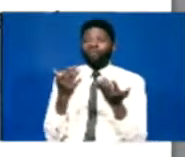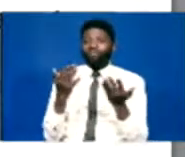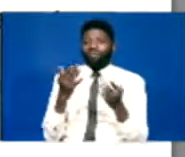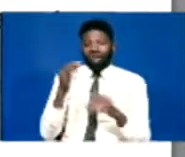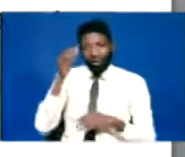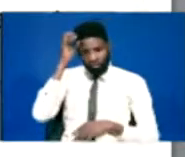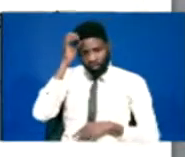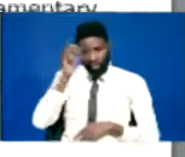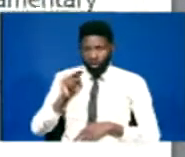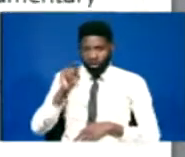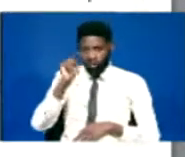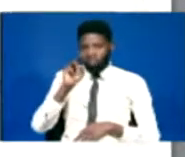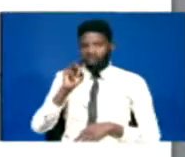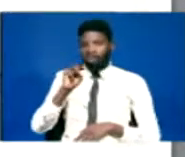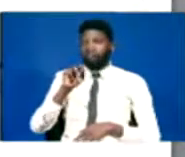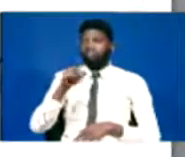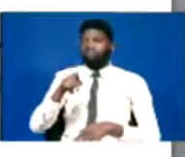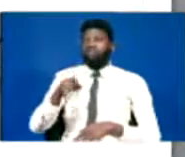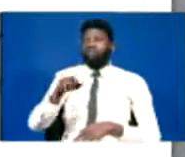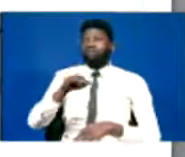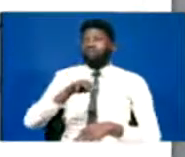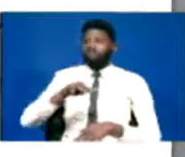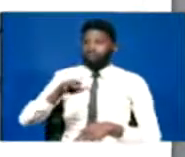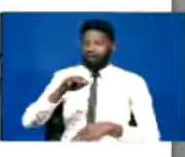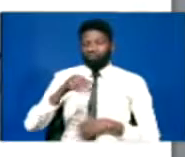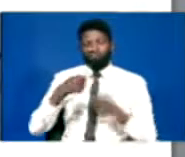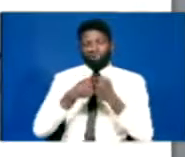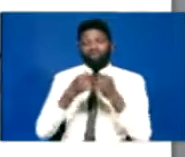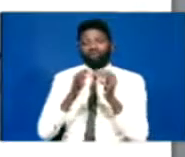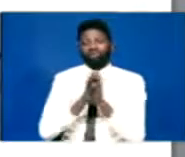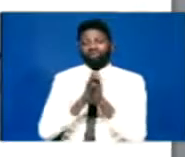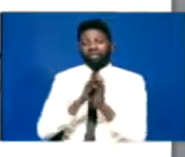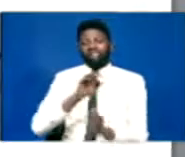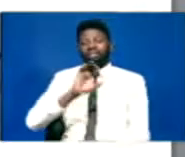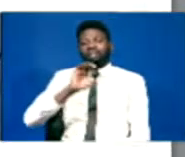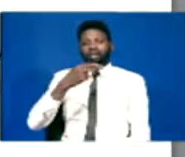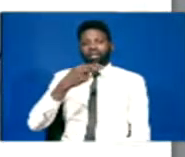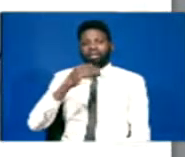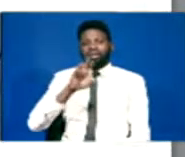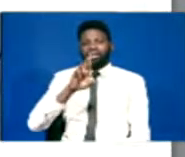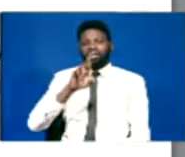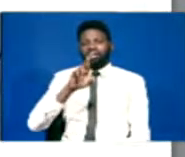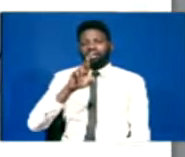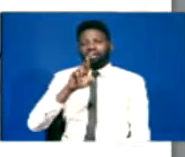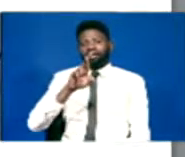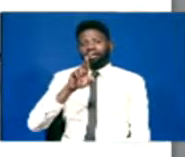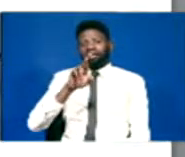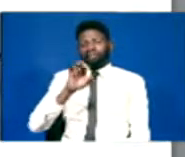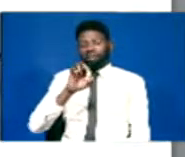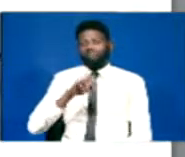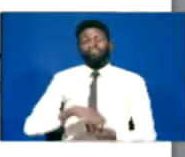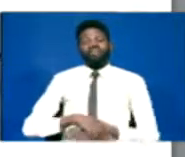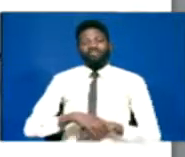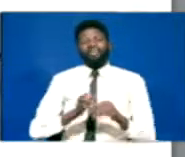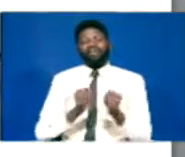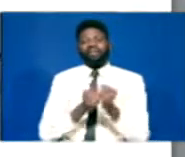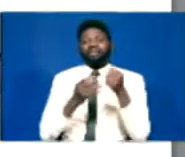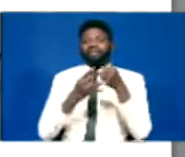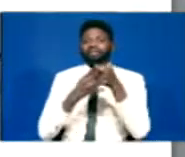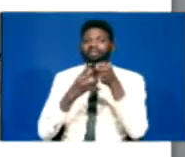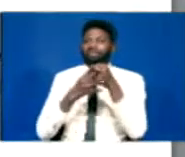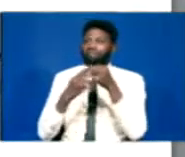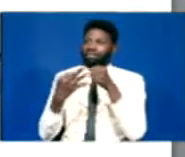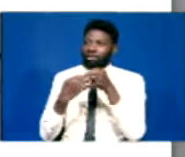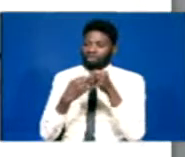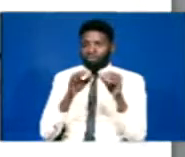against Ruben Chesire, who was his main competitor then. The following year, in 98, he was moved to the office of the